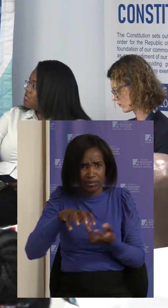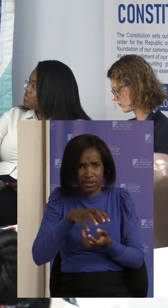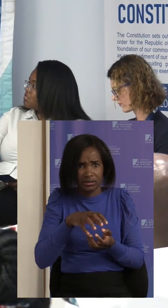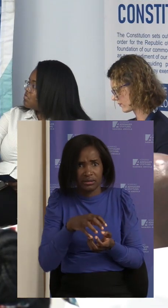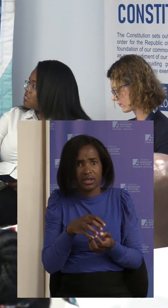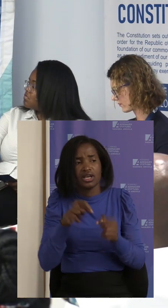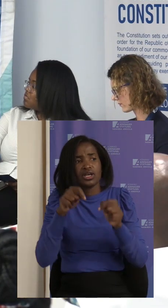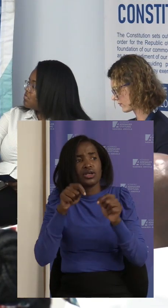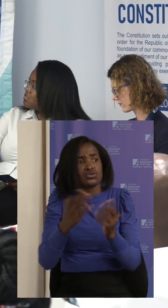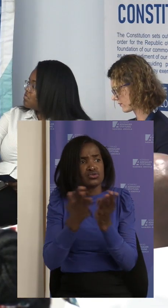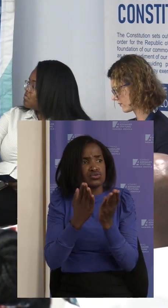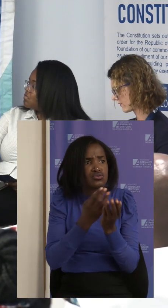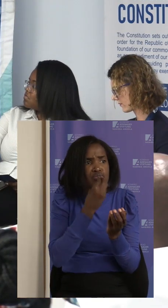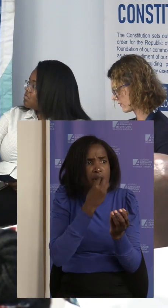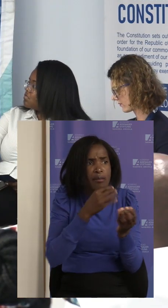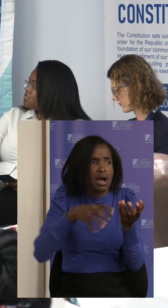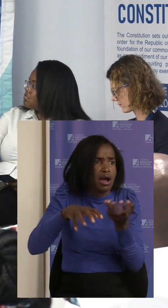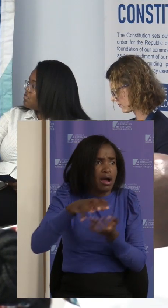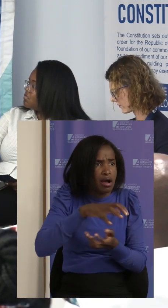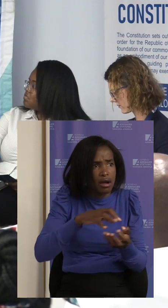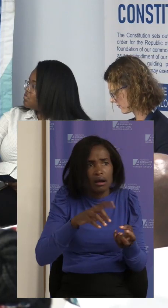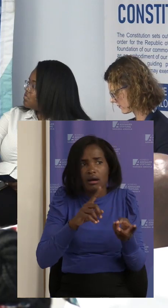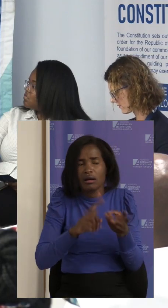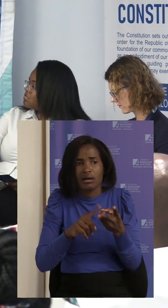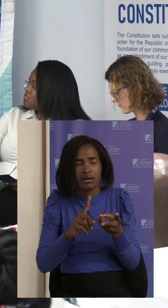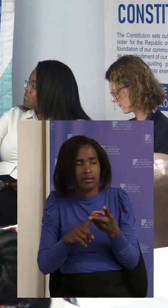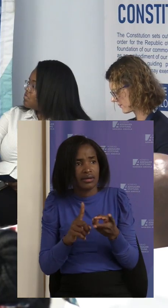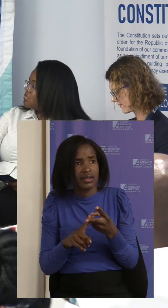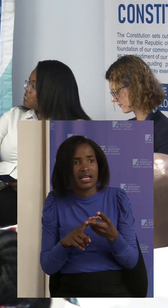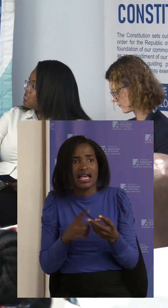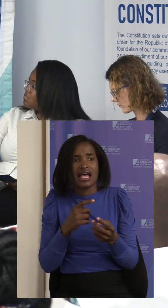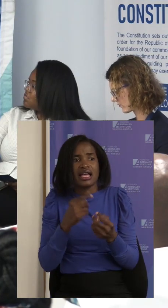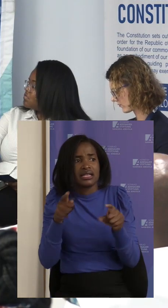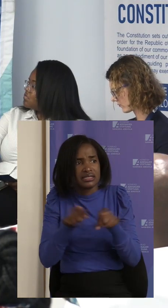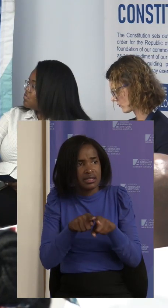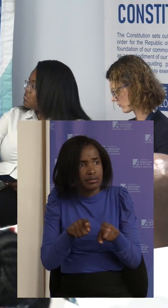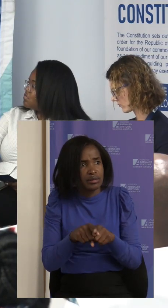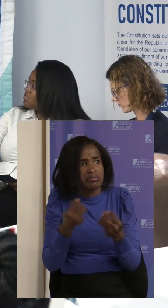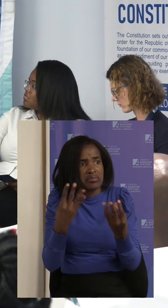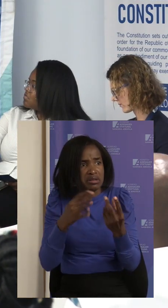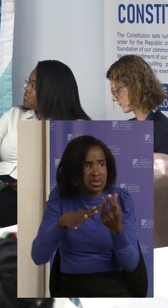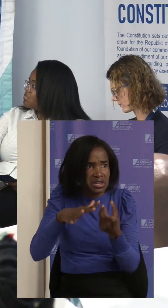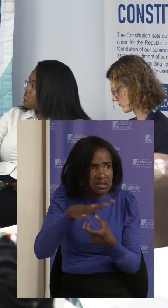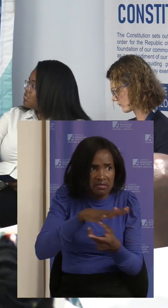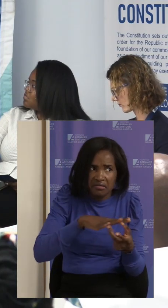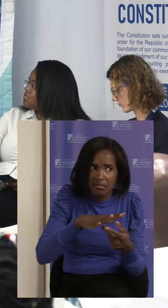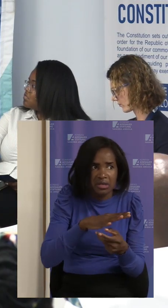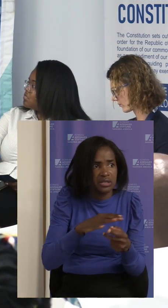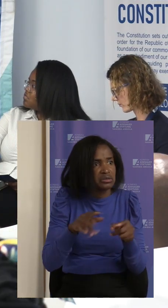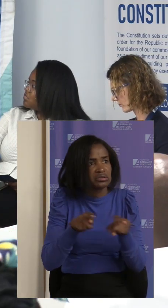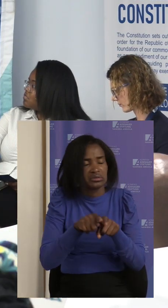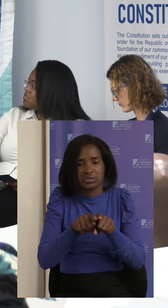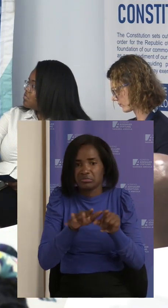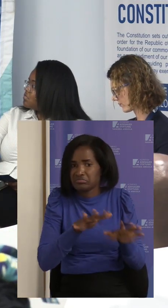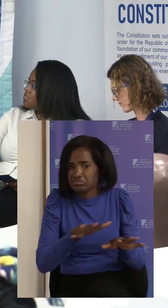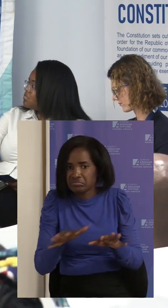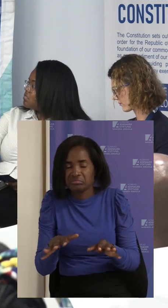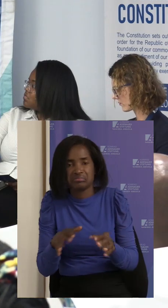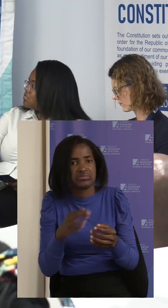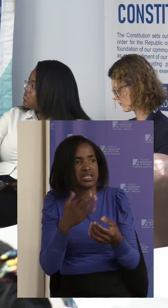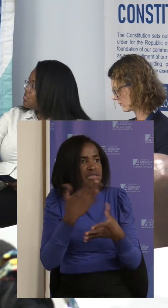that interrupted school feeding, it interrupted, the livelihood of many households, this, irrespective